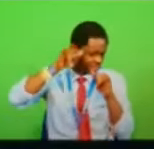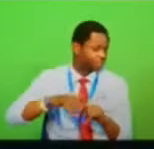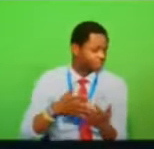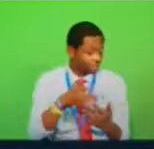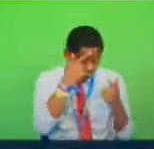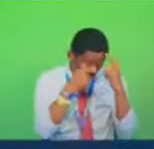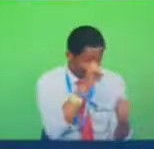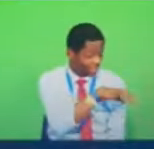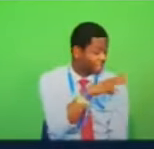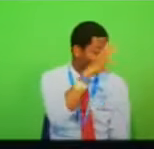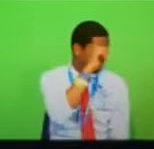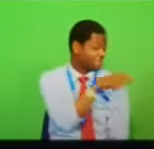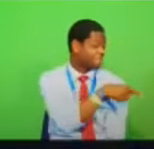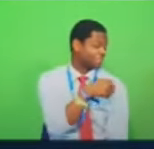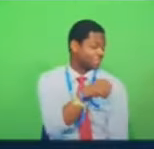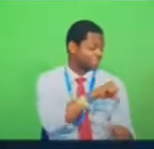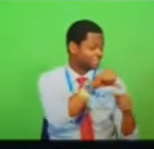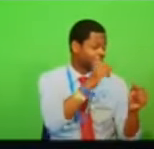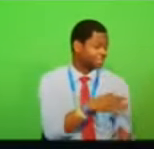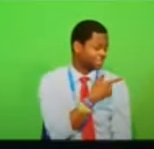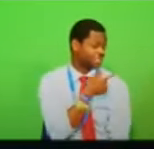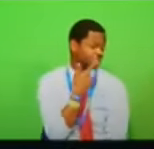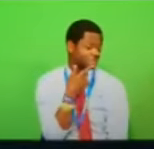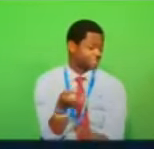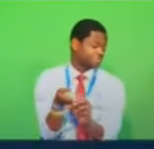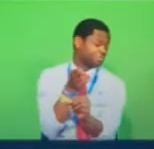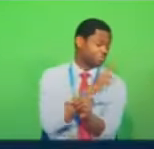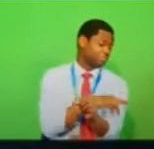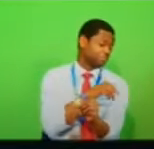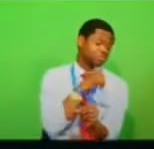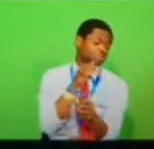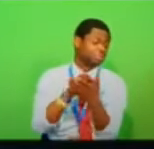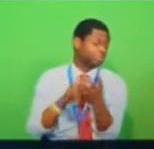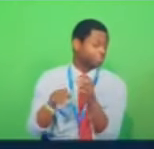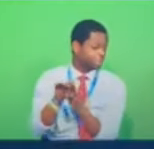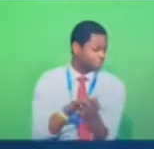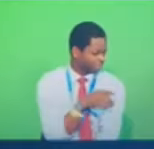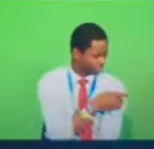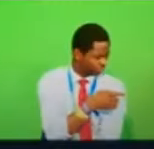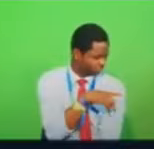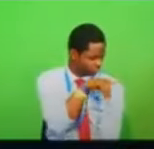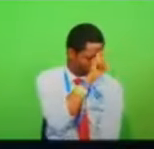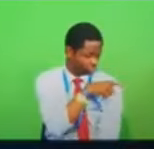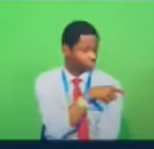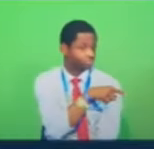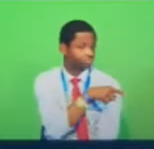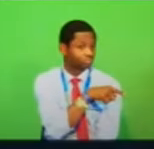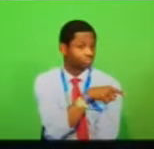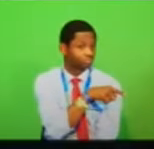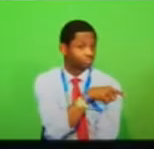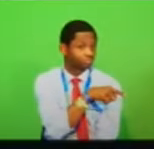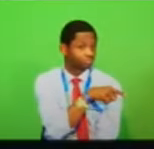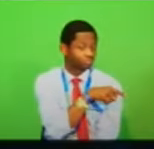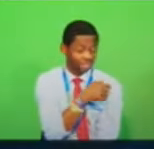this little thing, a young person is withdrawing his faith from the Bible. And there are many, many, many